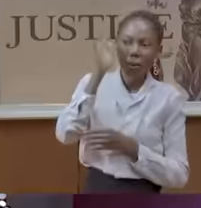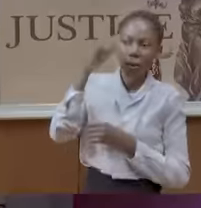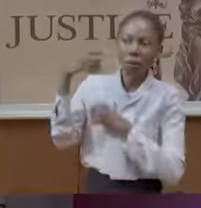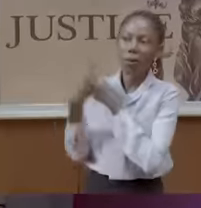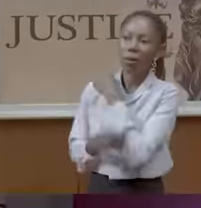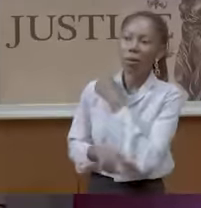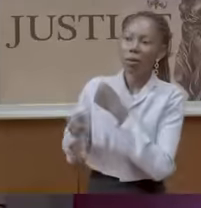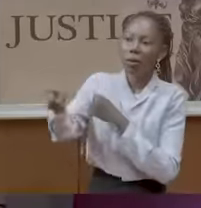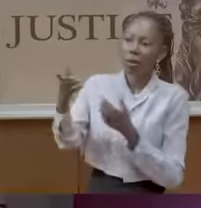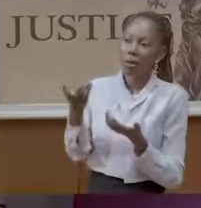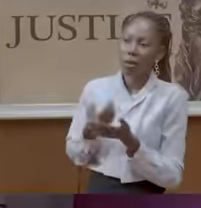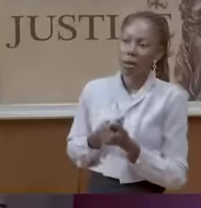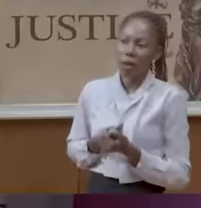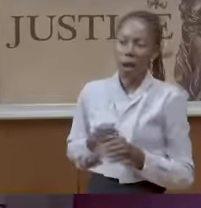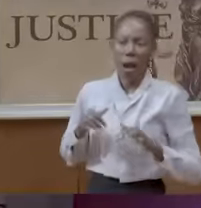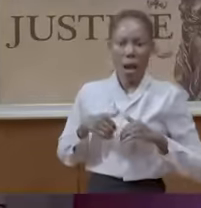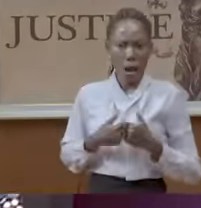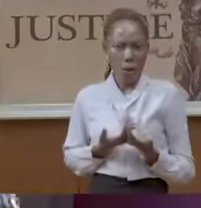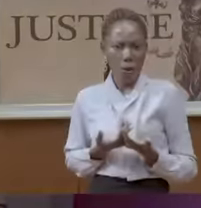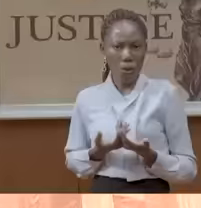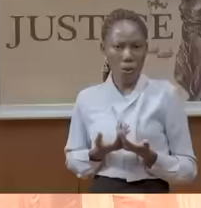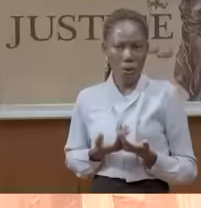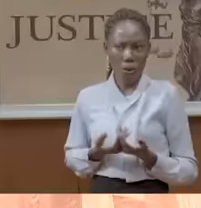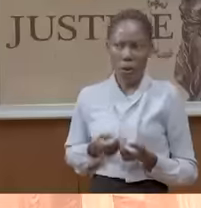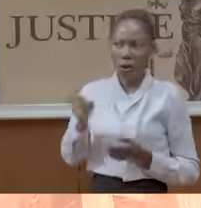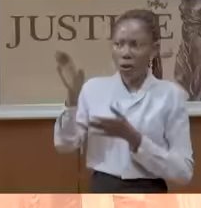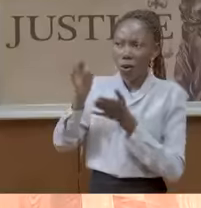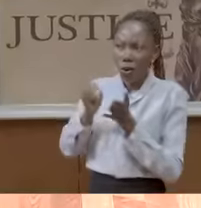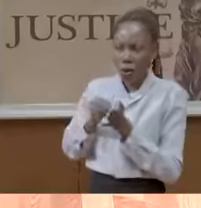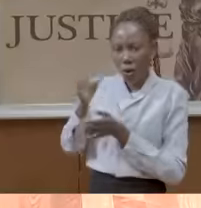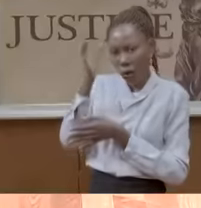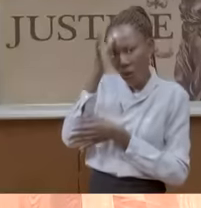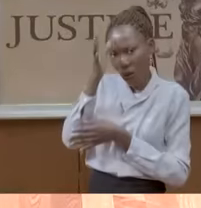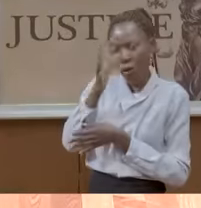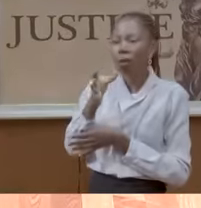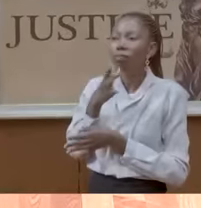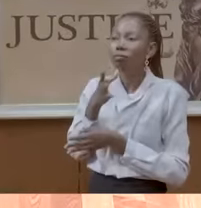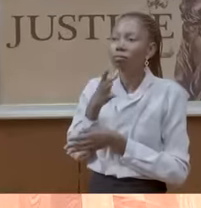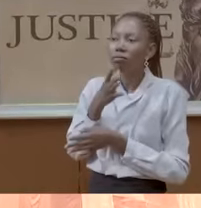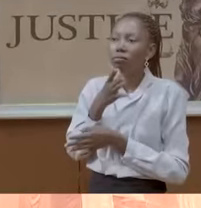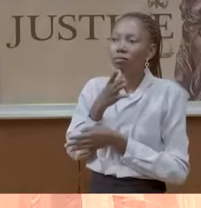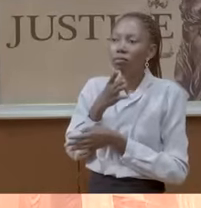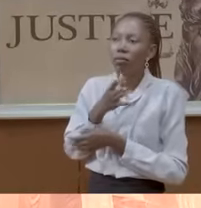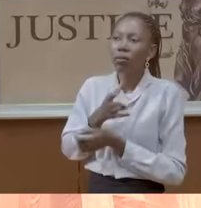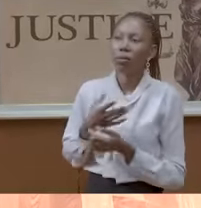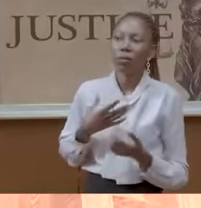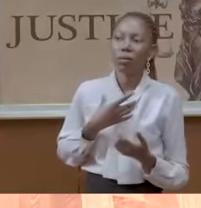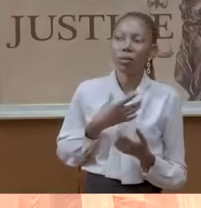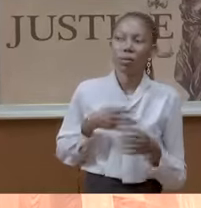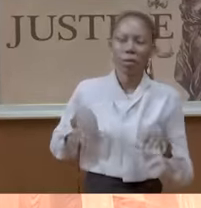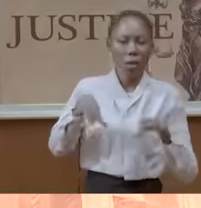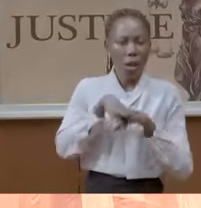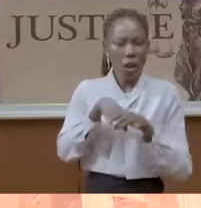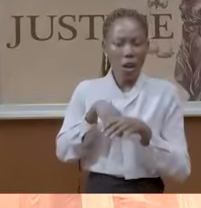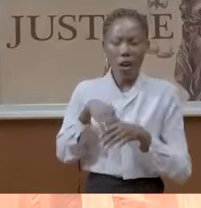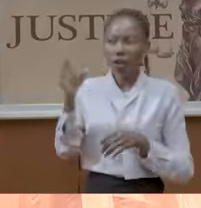She doesn't, she will tell me, I do, it's your own, I see. My father, my mother, when my mother held my dad, my father will